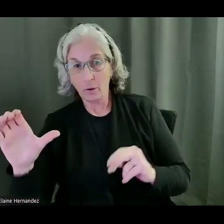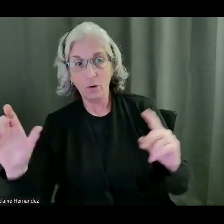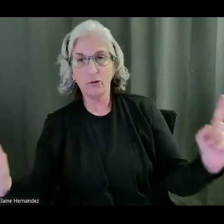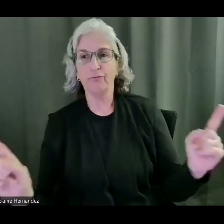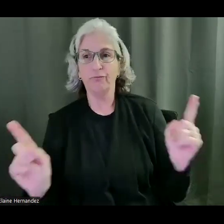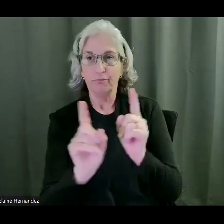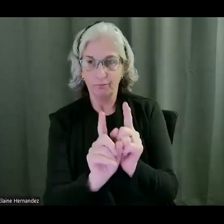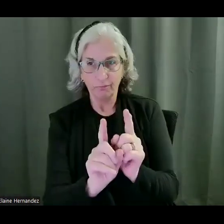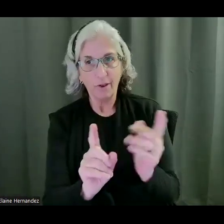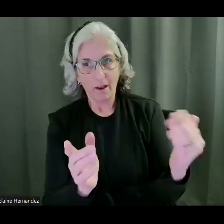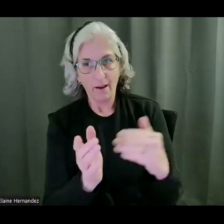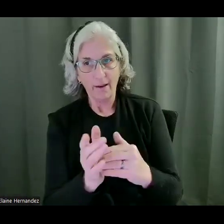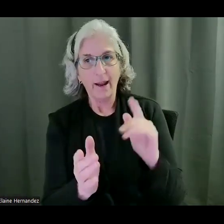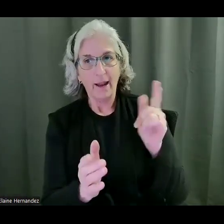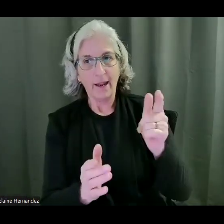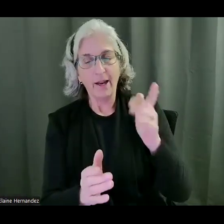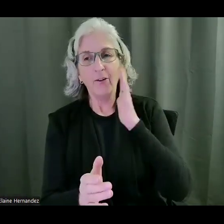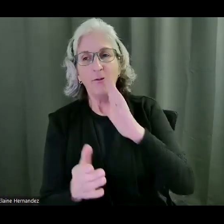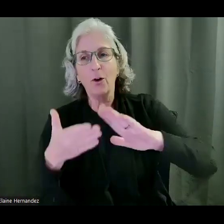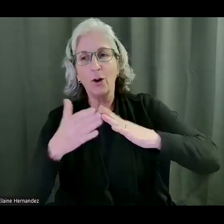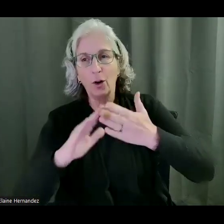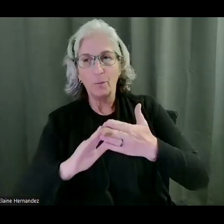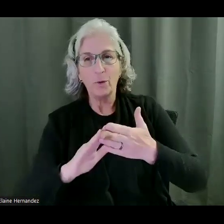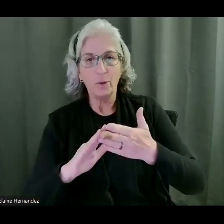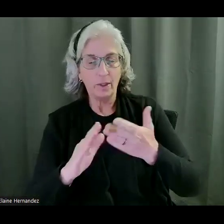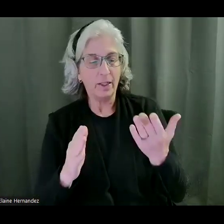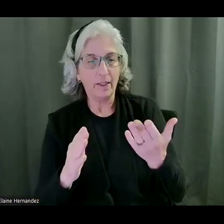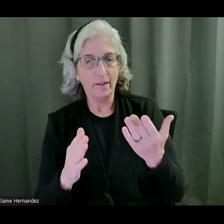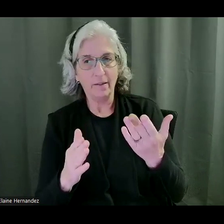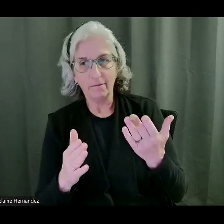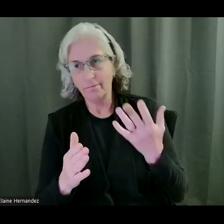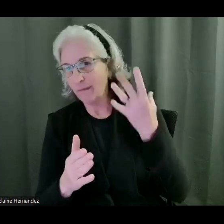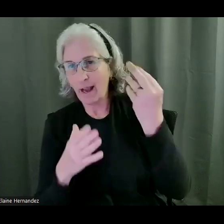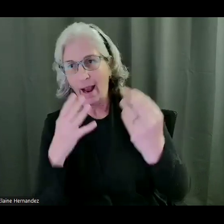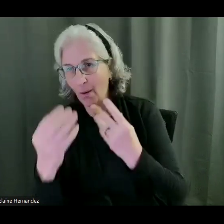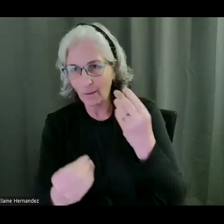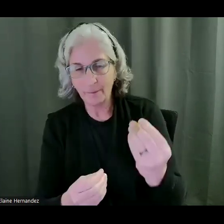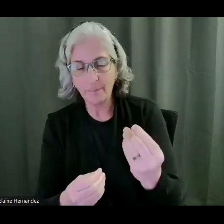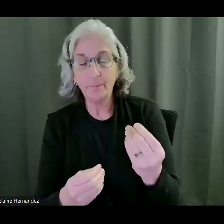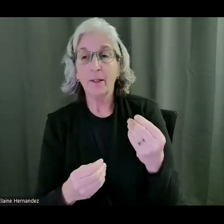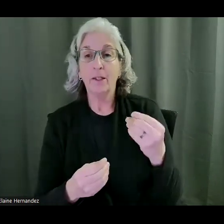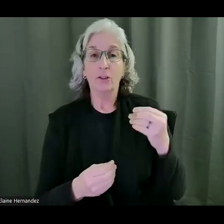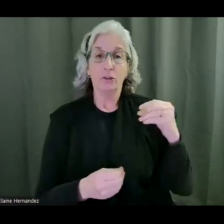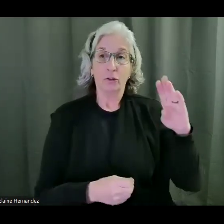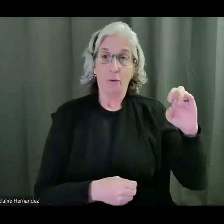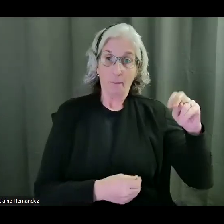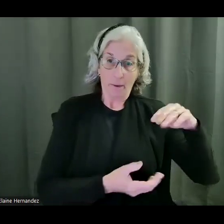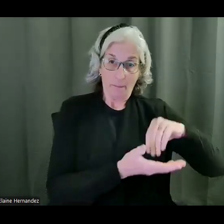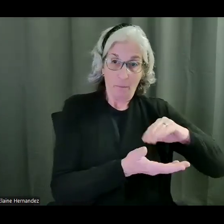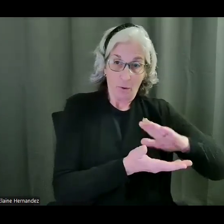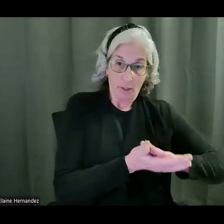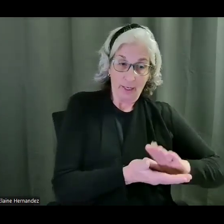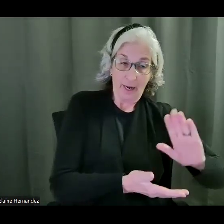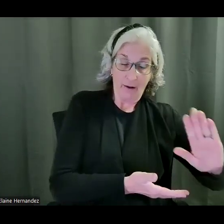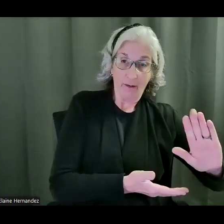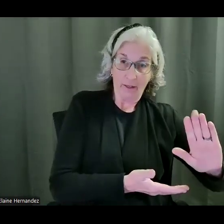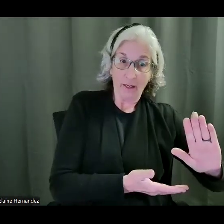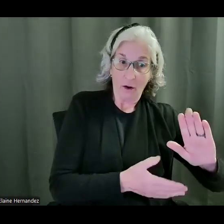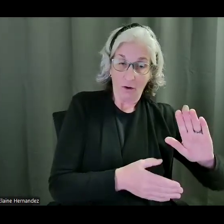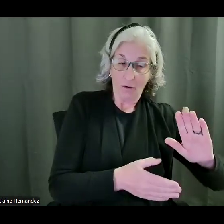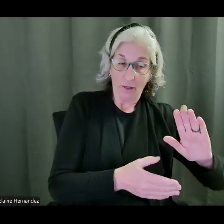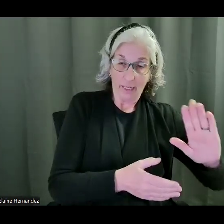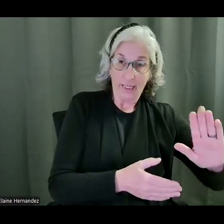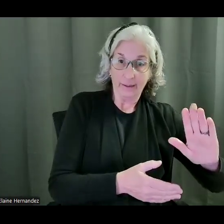outing. Ben used the Google Calendar on his smartphone to document the appointment and was instructed to relay